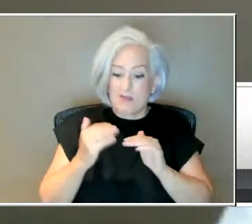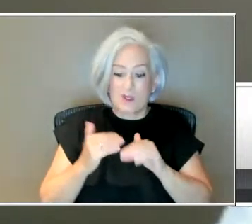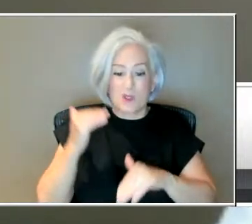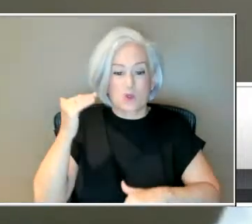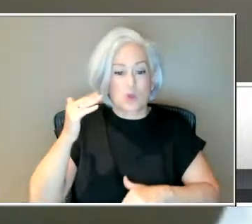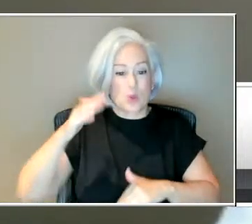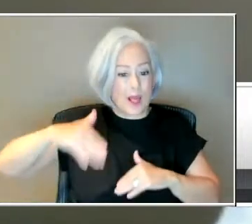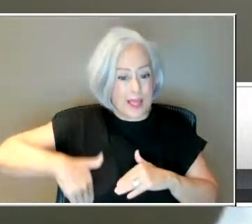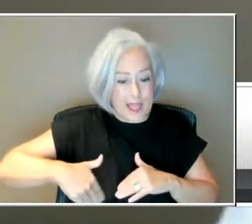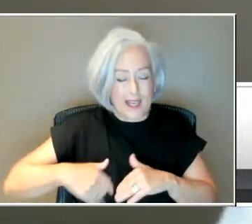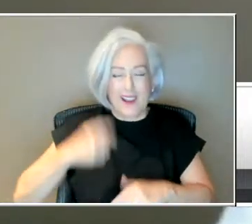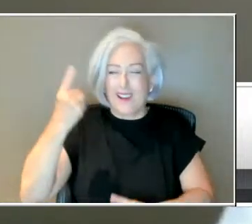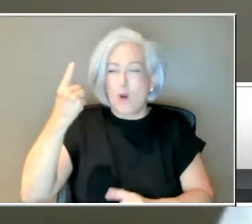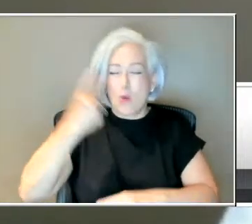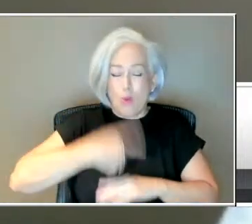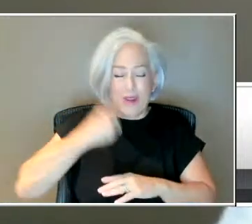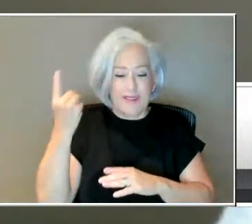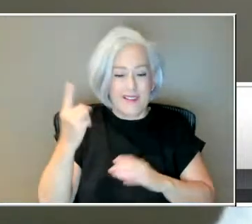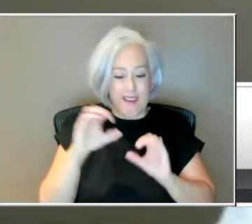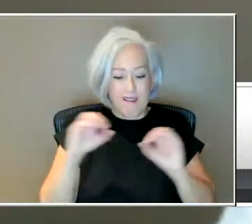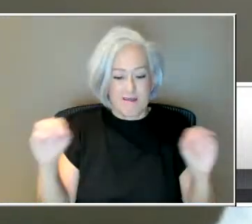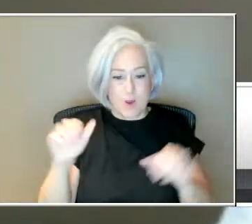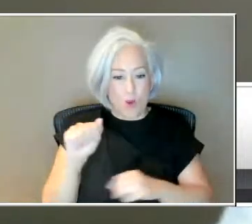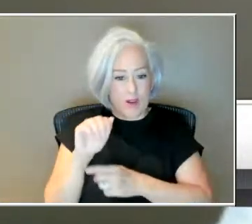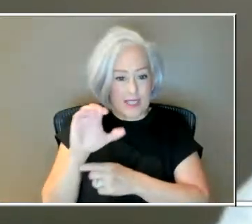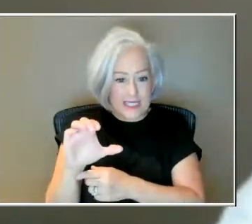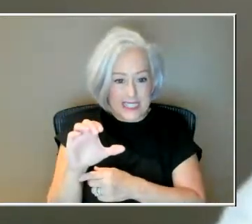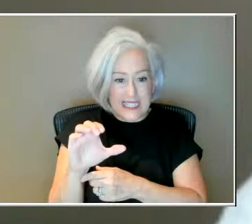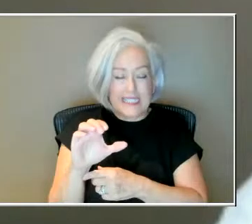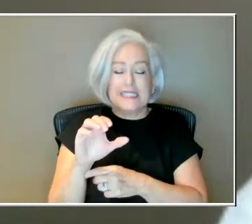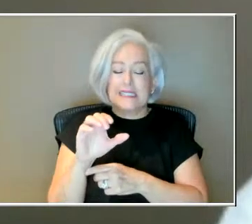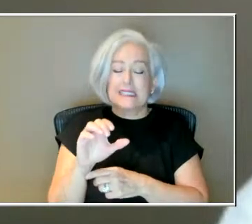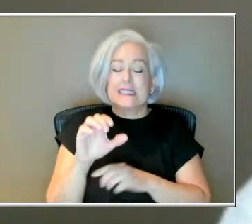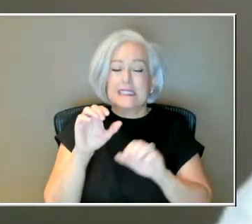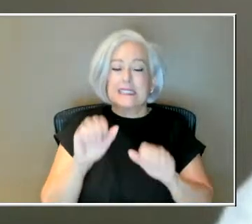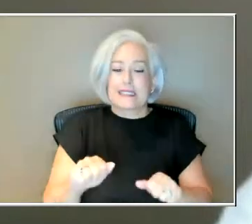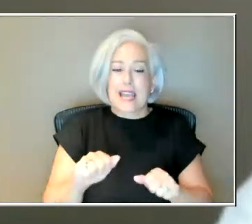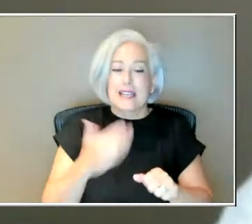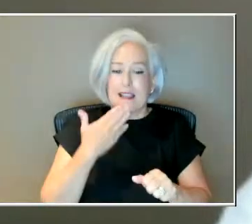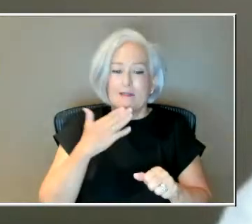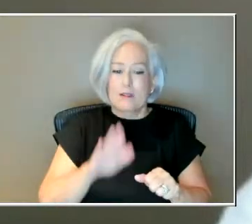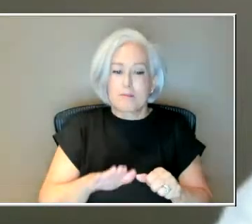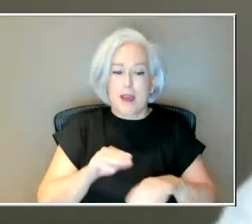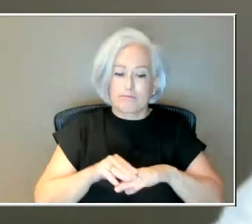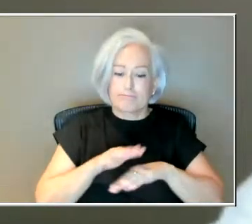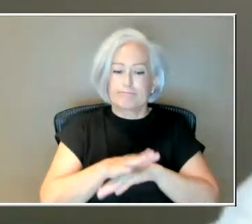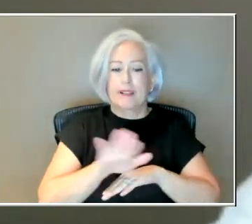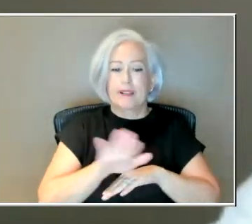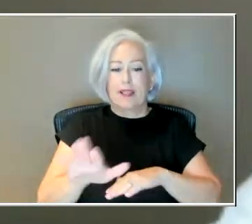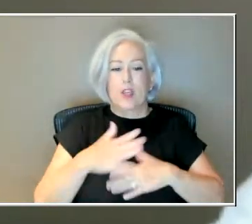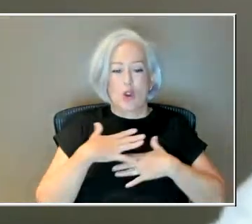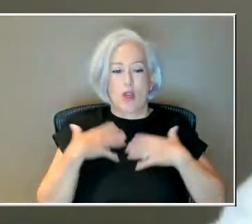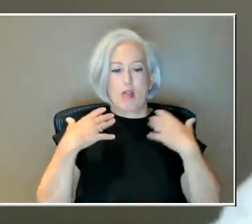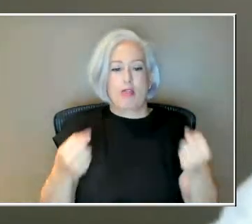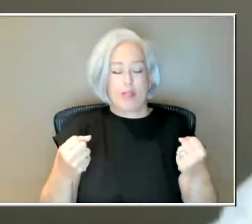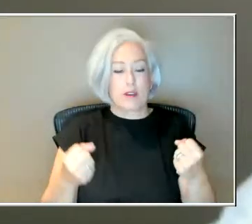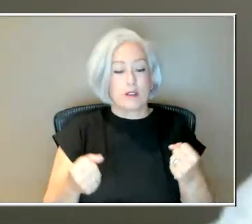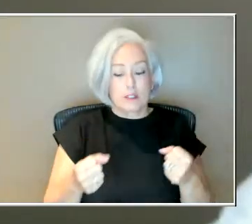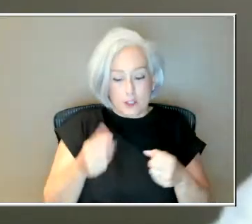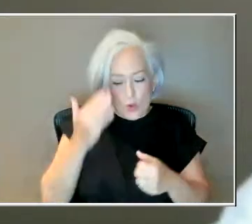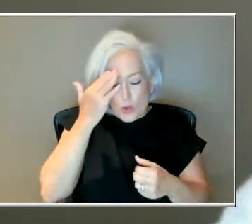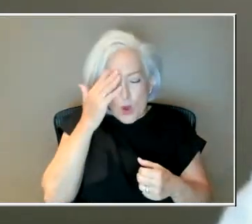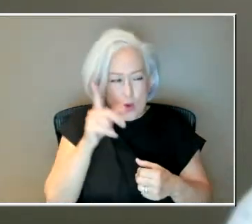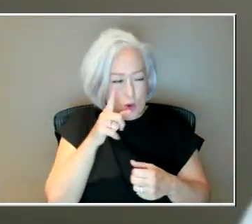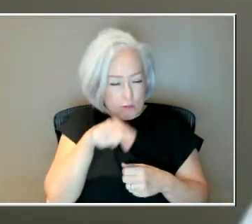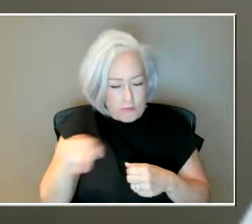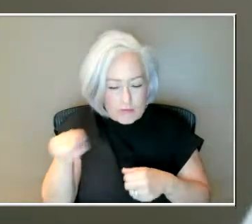really high temperatures with no air conditioning can have a detrimental impact on their health. And so just make sure you know who those people are in your neighborhood. Check up